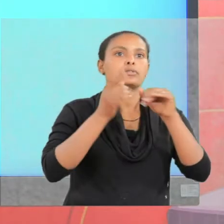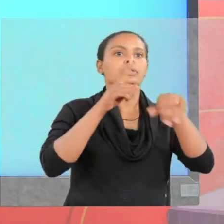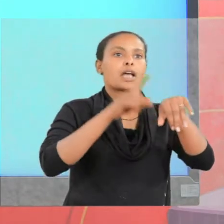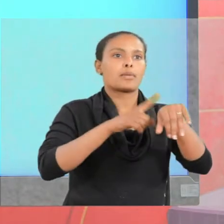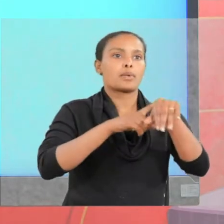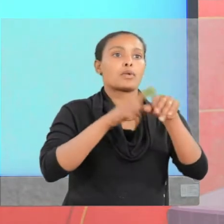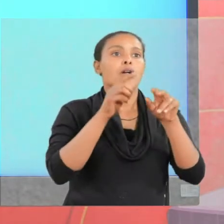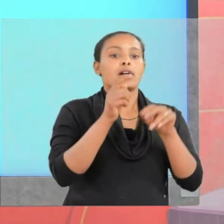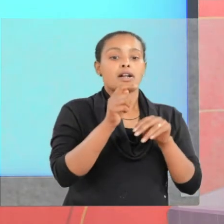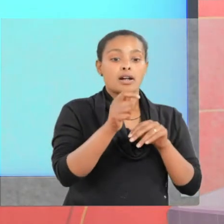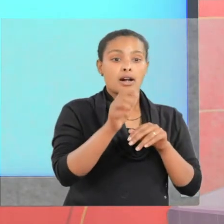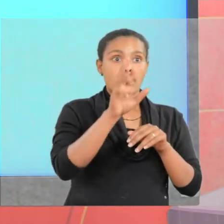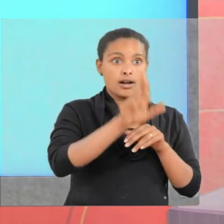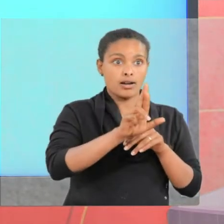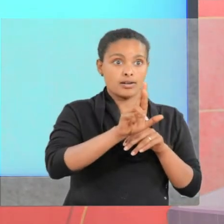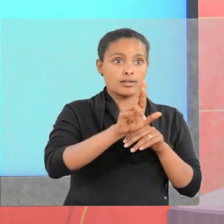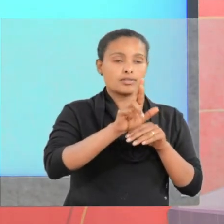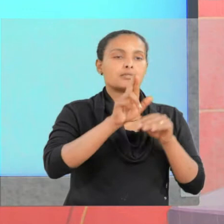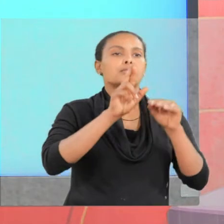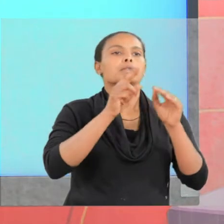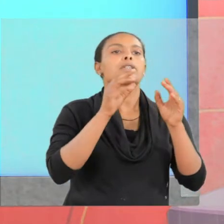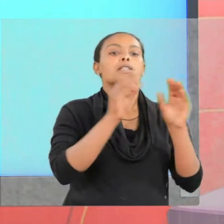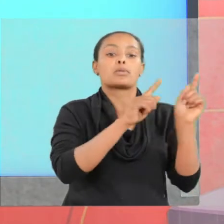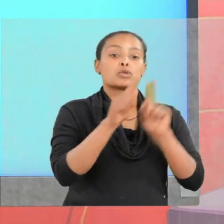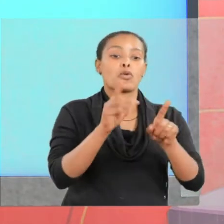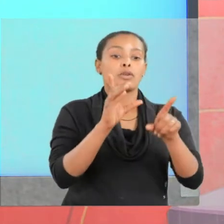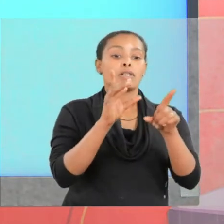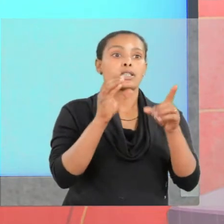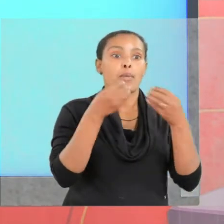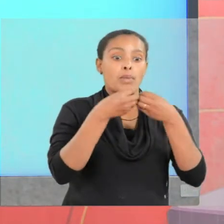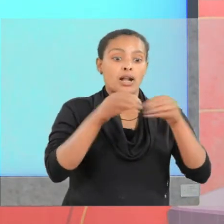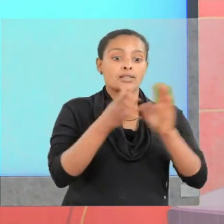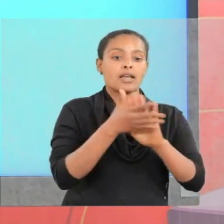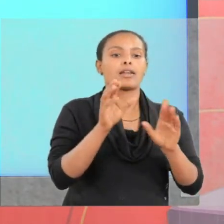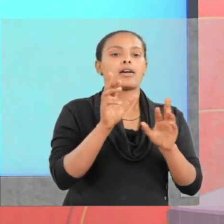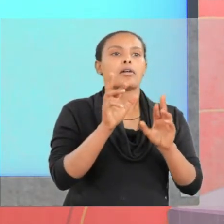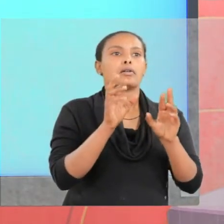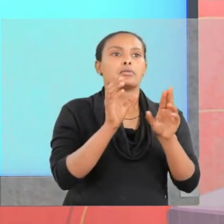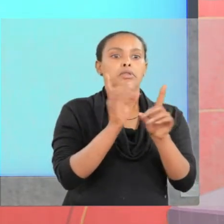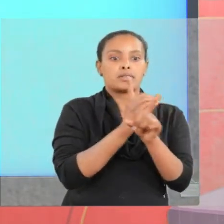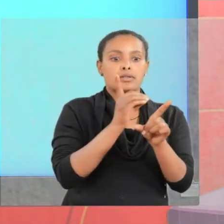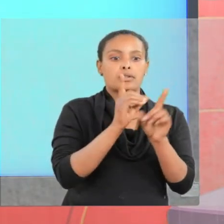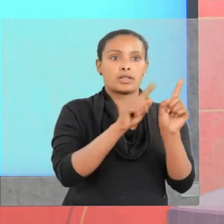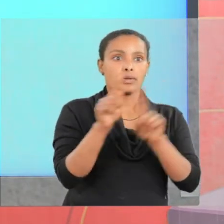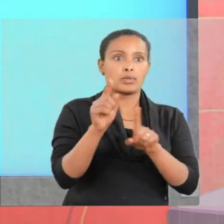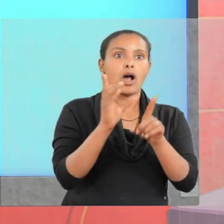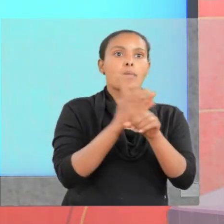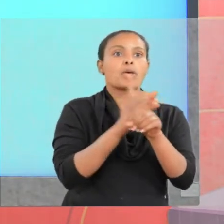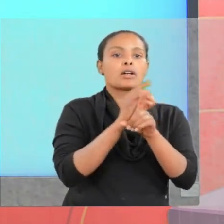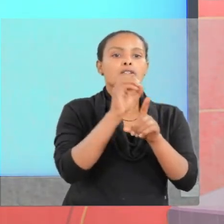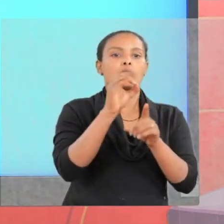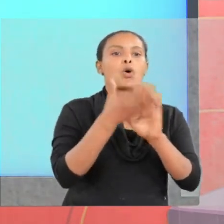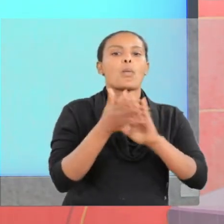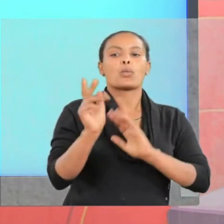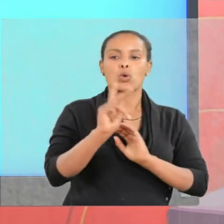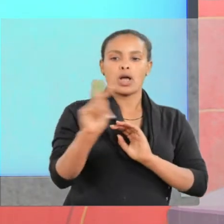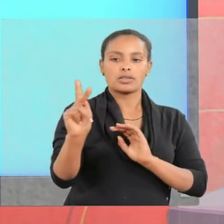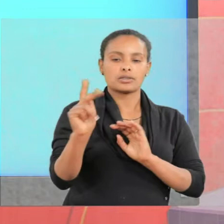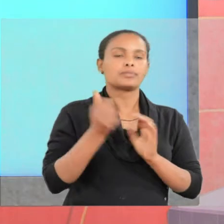rate of a reaction in terms of disappearance of a reactant and in terms of appearance of a